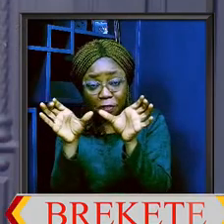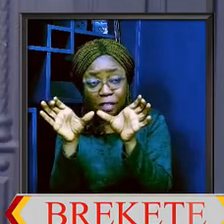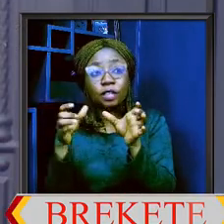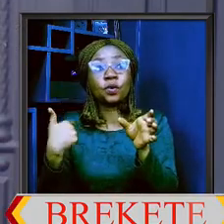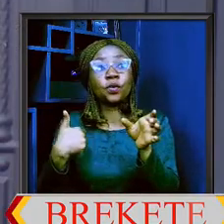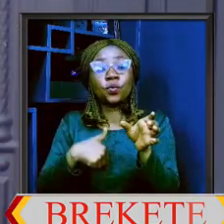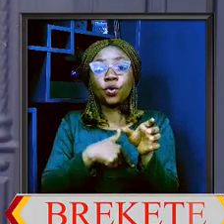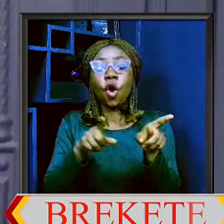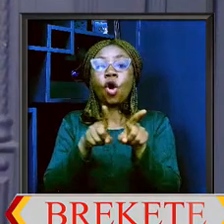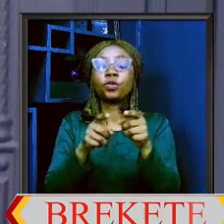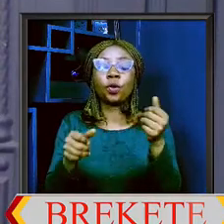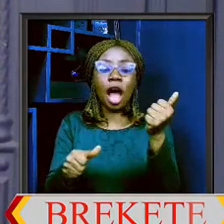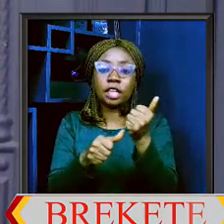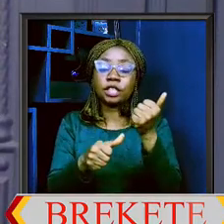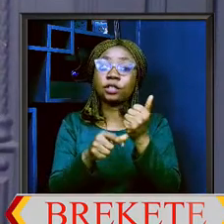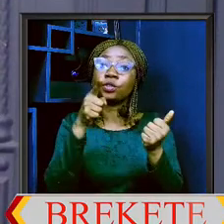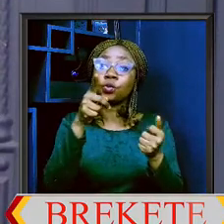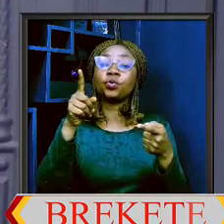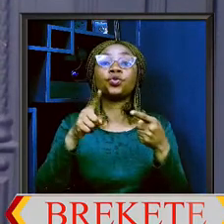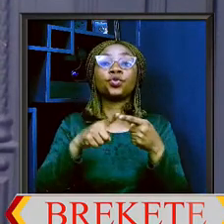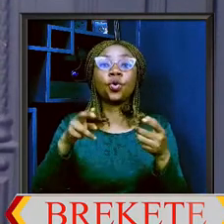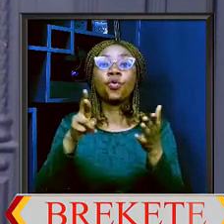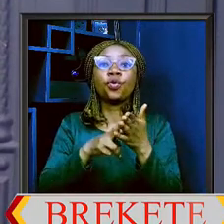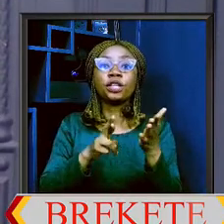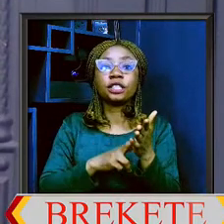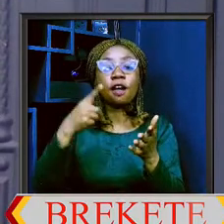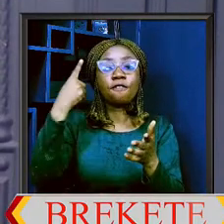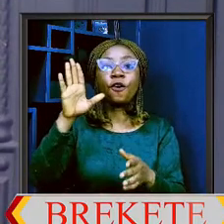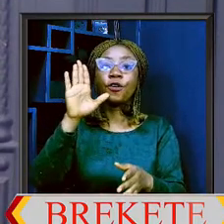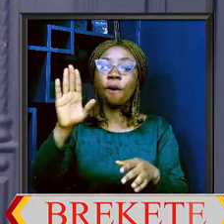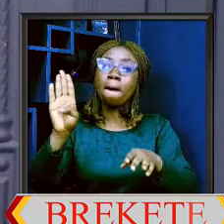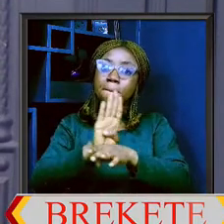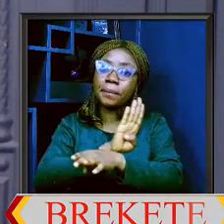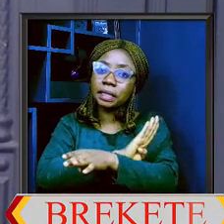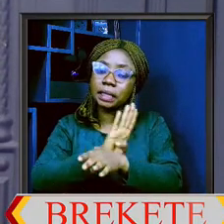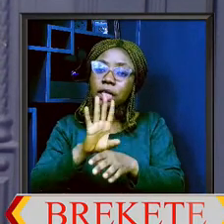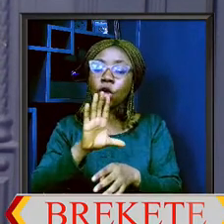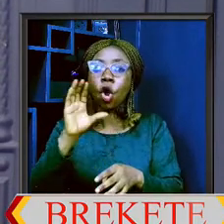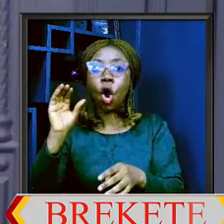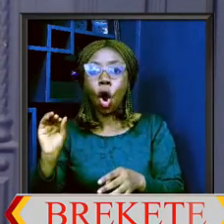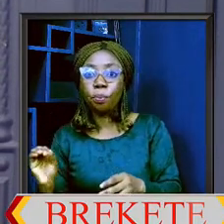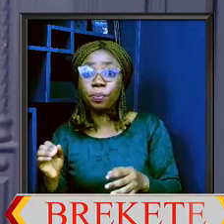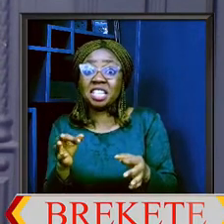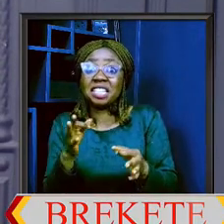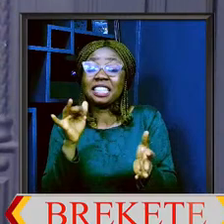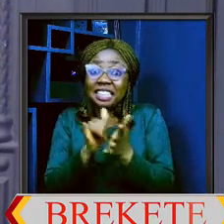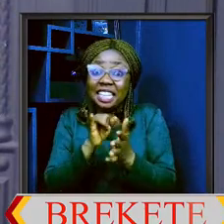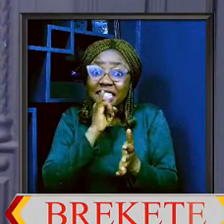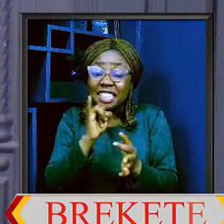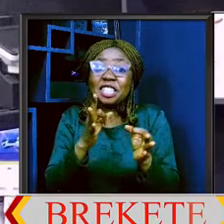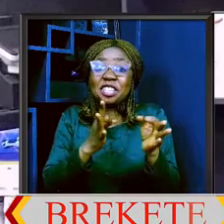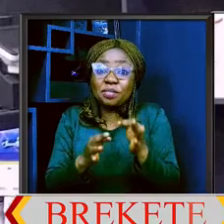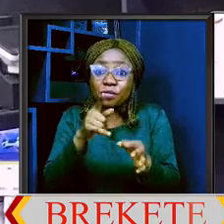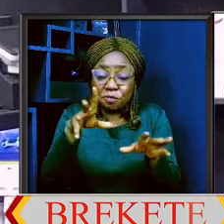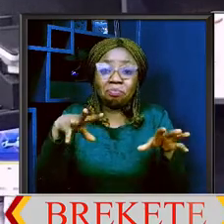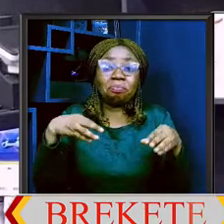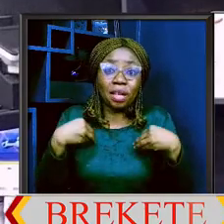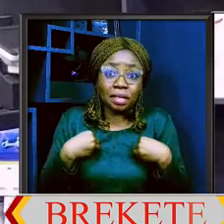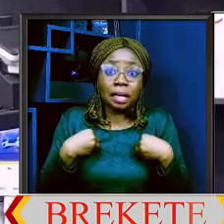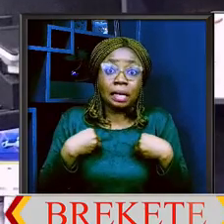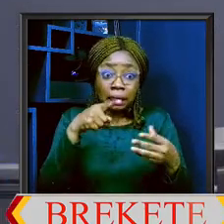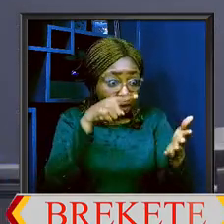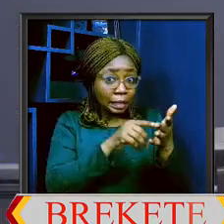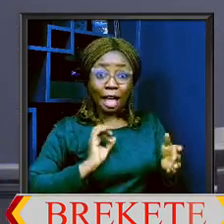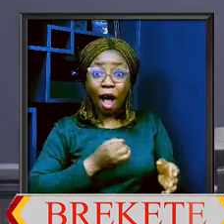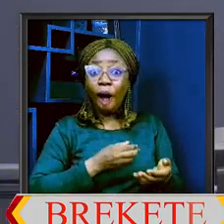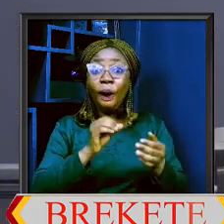also assist you to register for your business company that is if you are wait Federal University Lo this